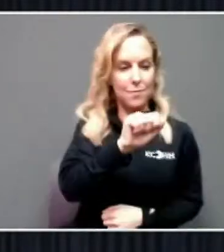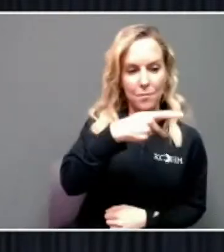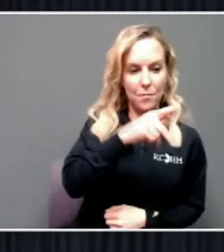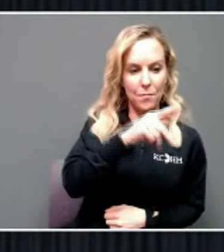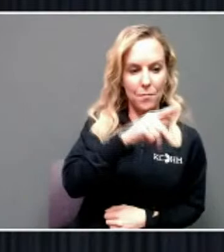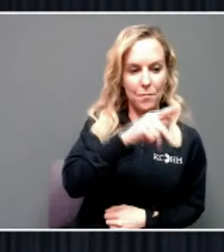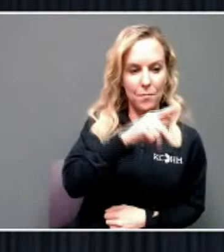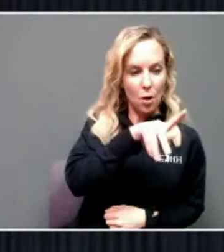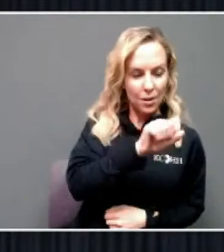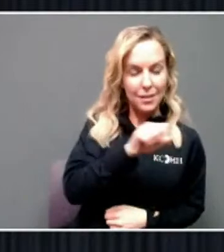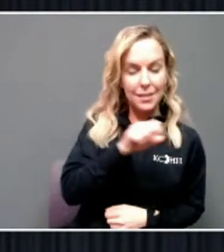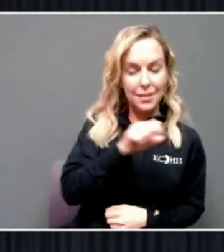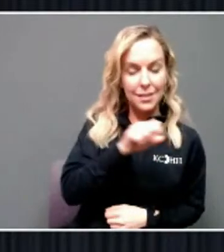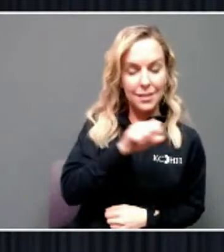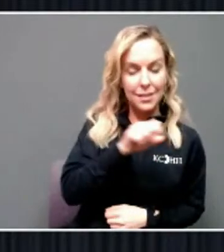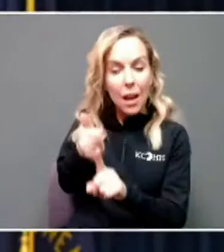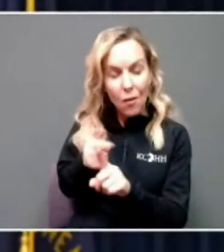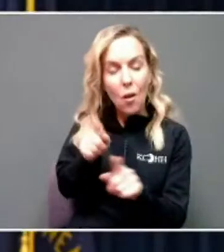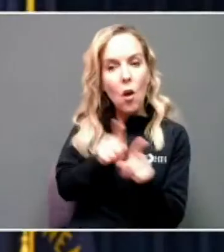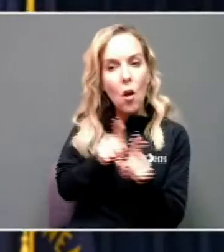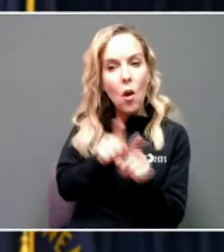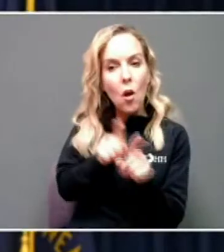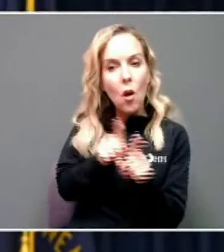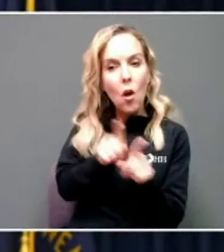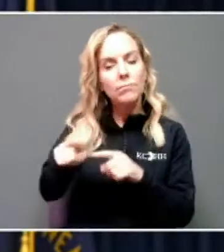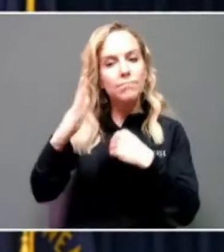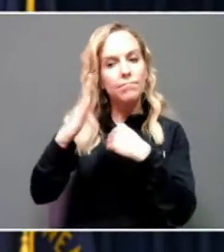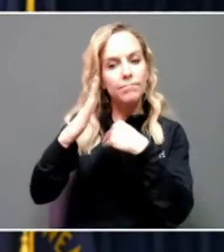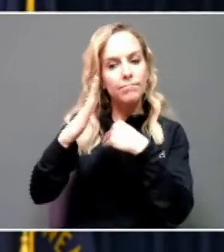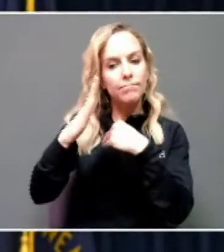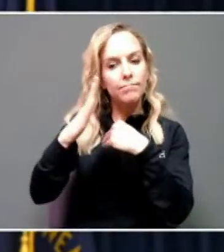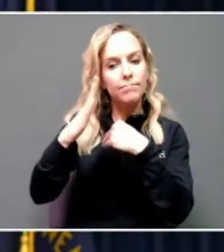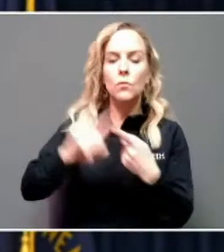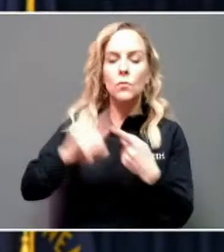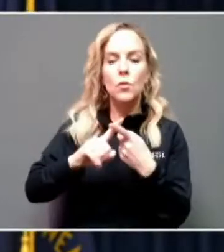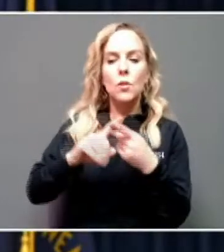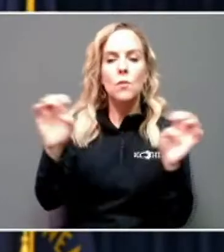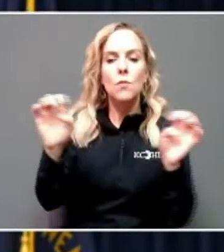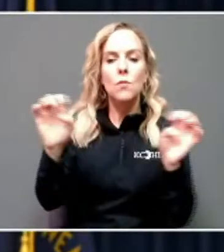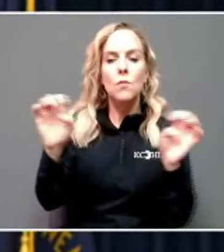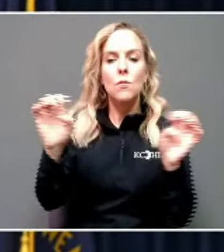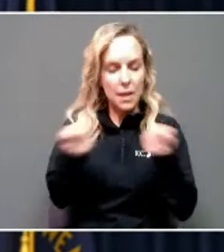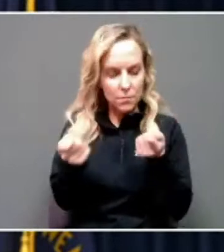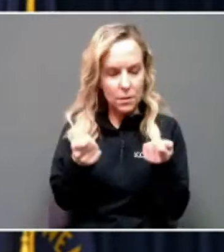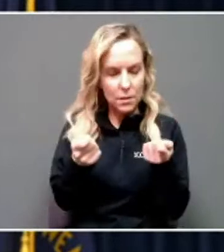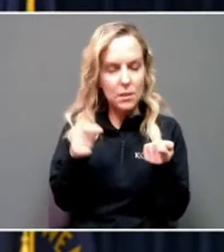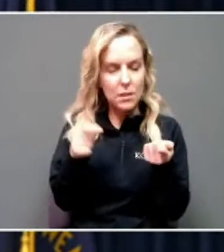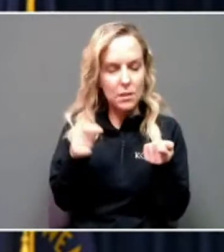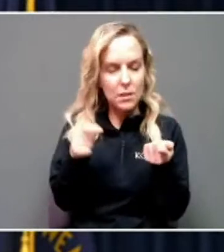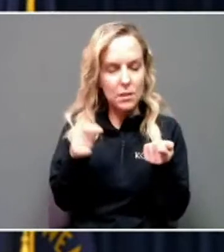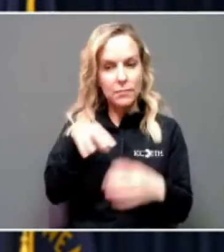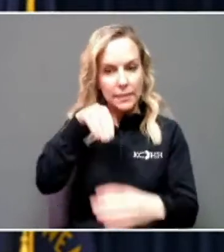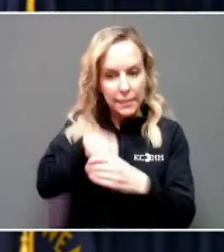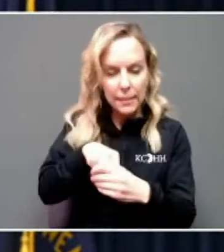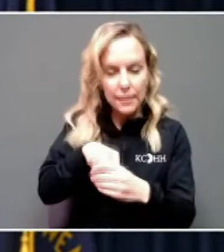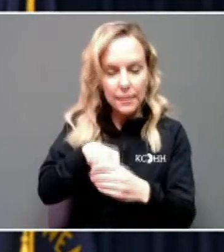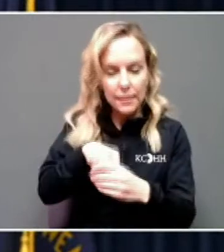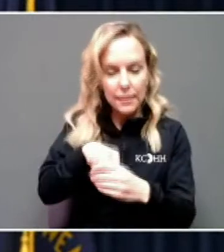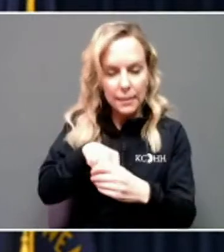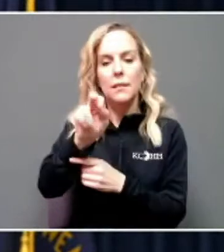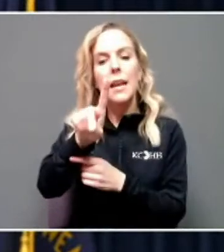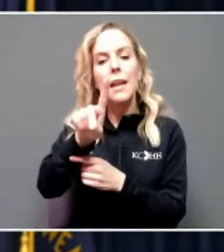also been detailed at different times to emergency management. He has been in the command post in